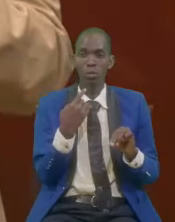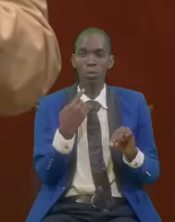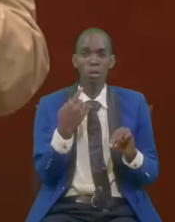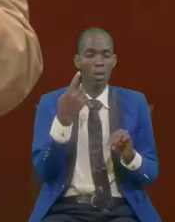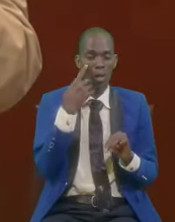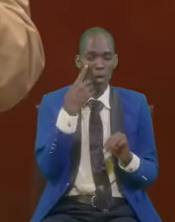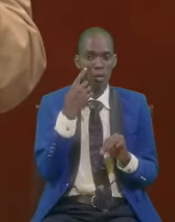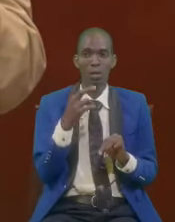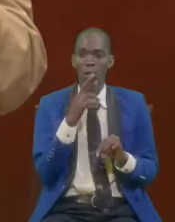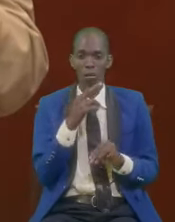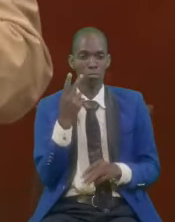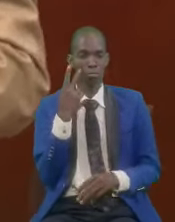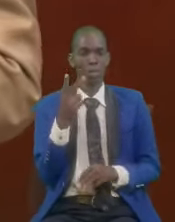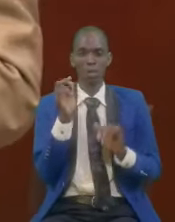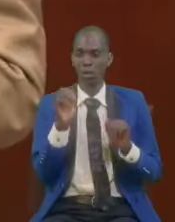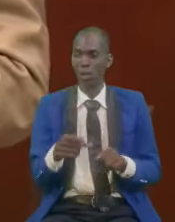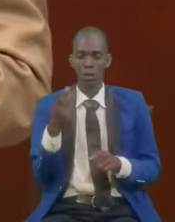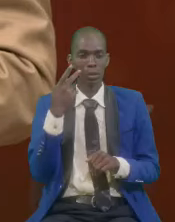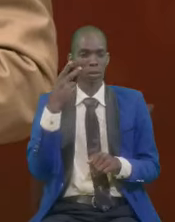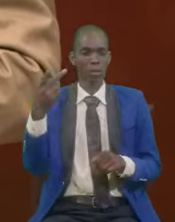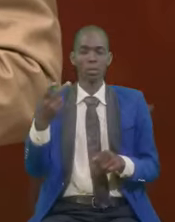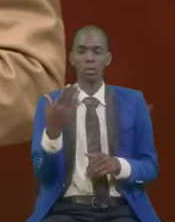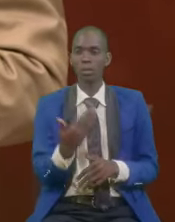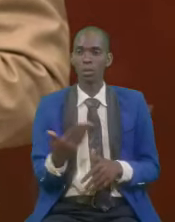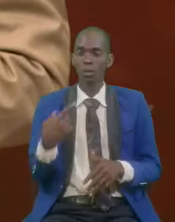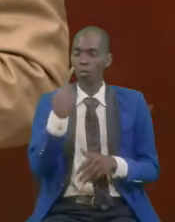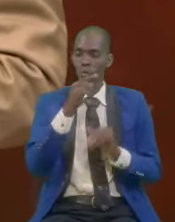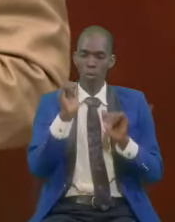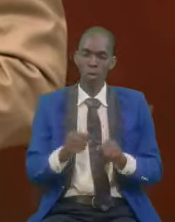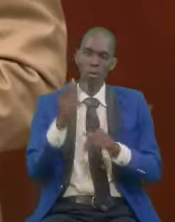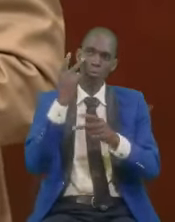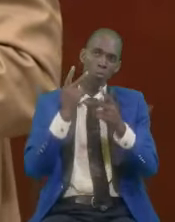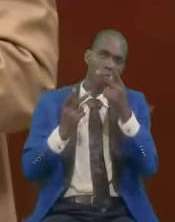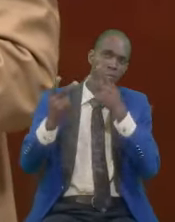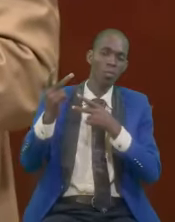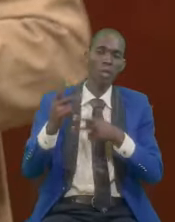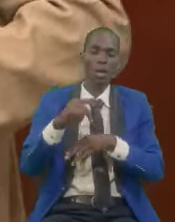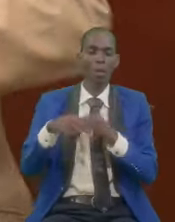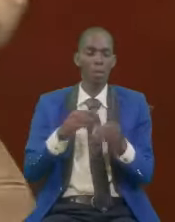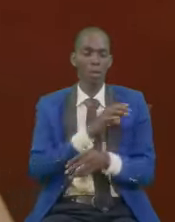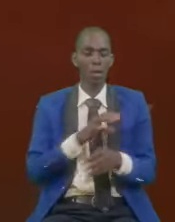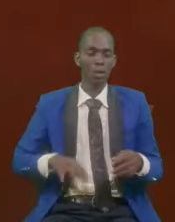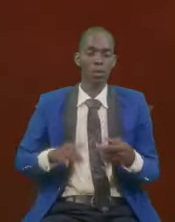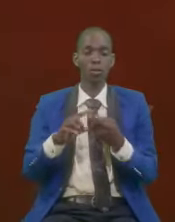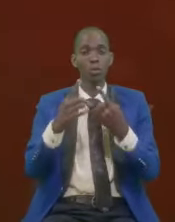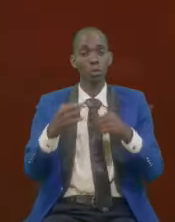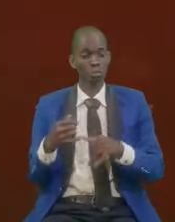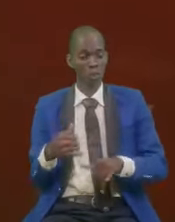can see all the trance, and who can prophesy of Christ to come.